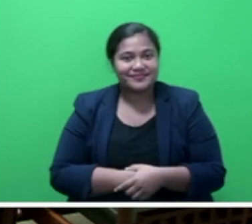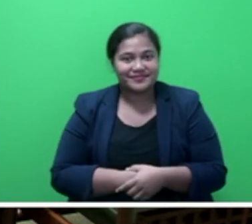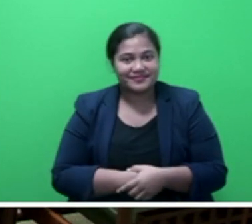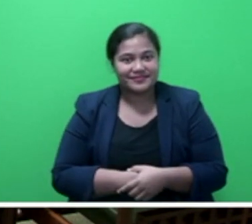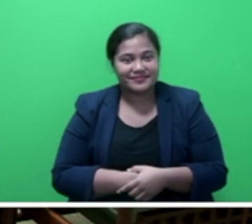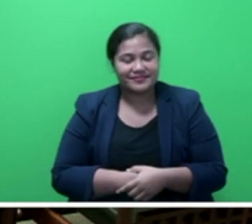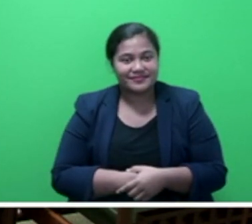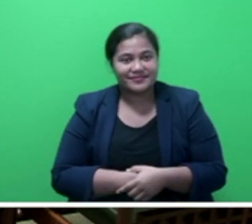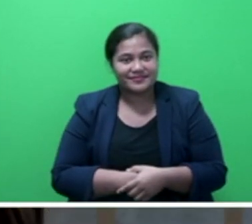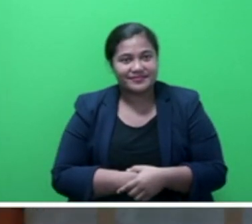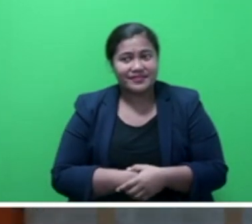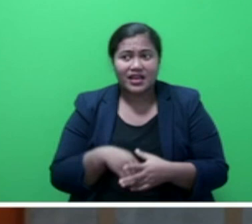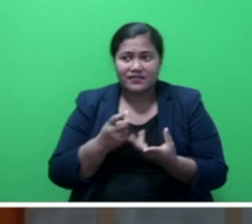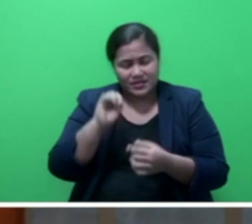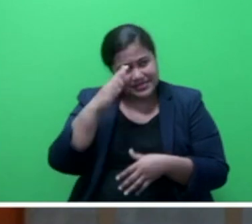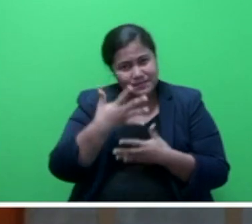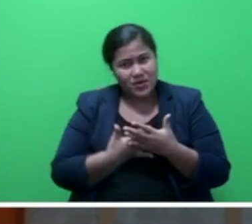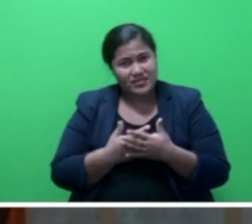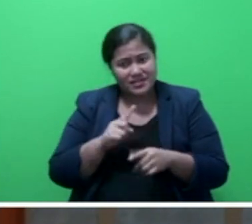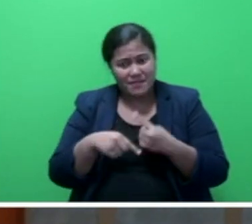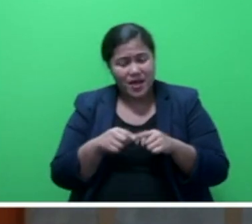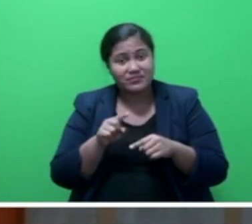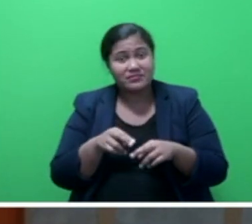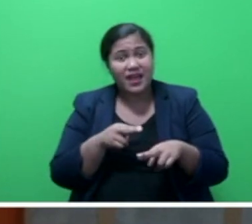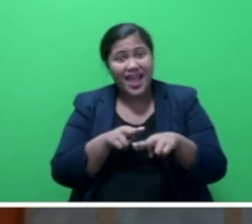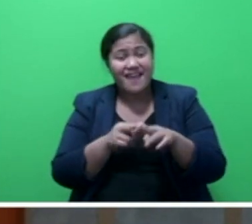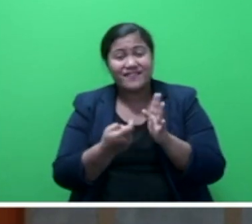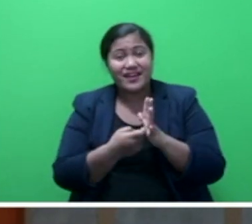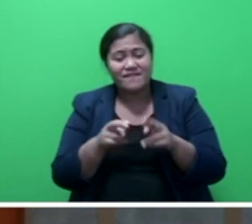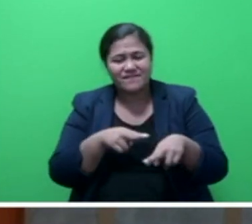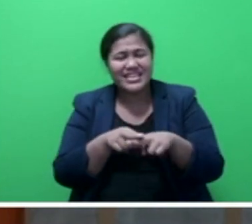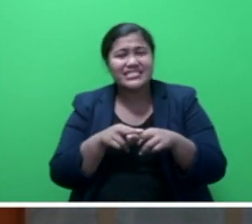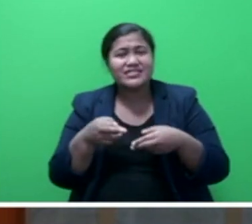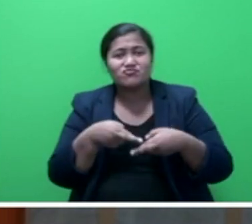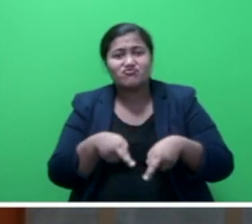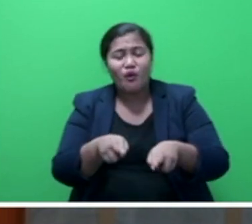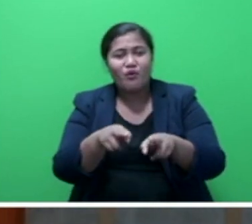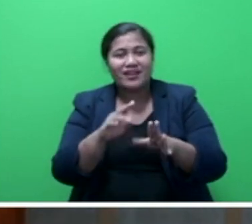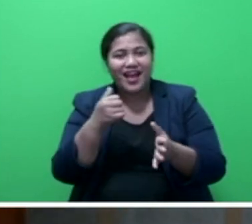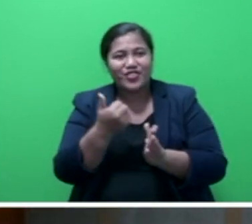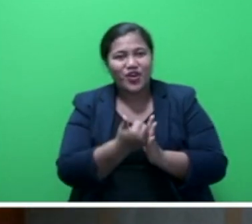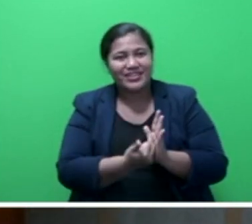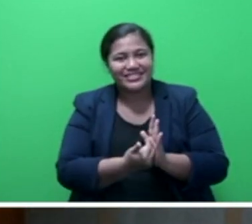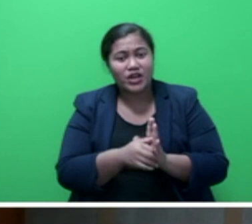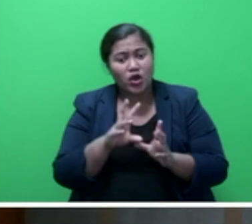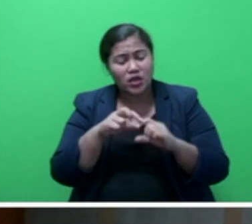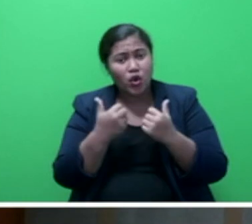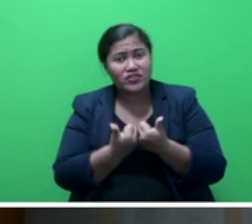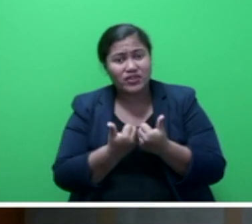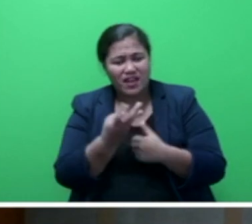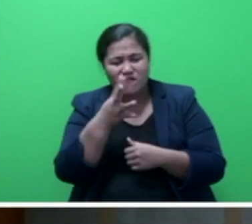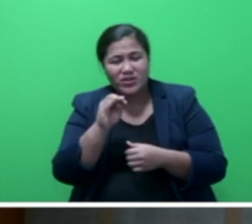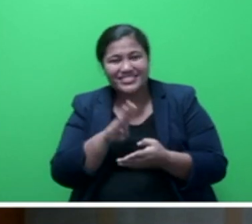Given the experience regarding Fiji Road Authority on contract worth 40 million, which was cancelled due